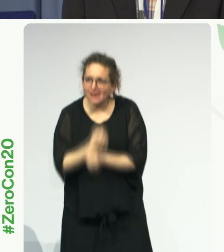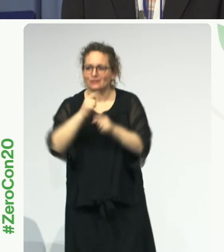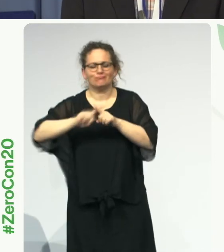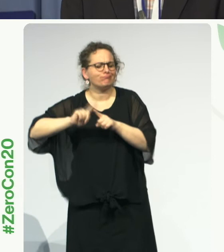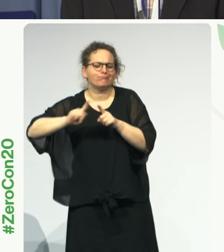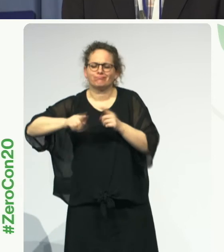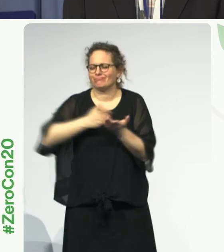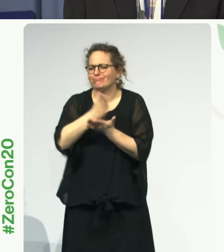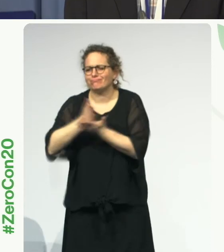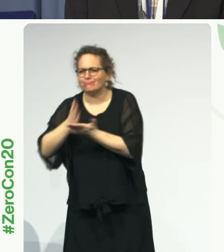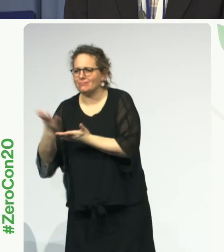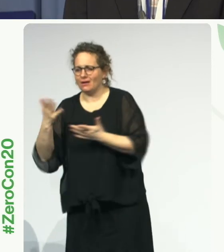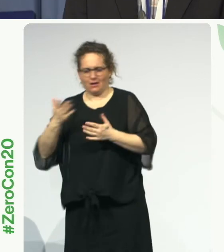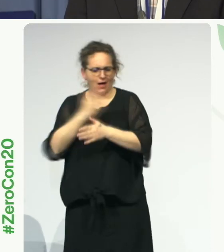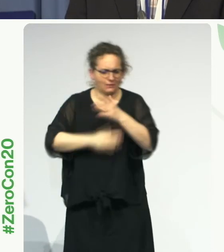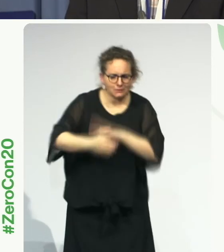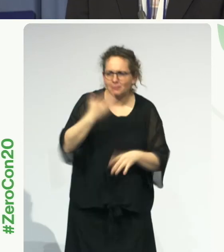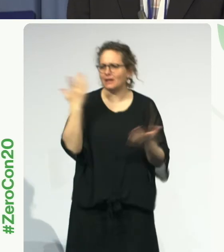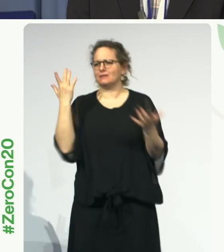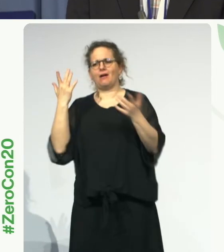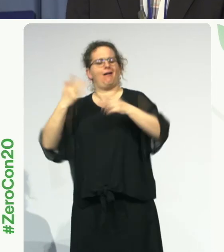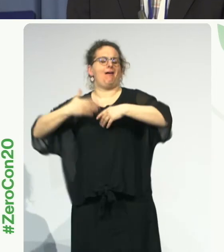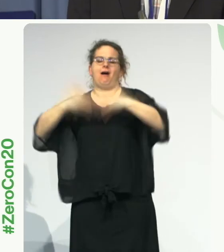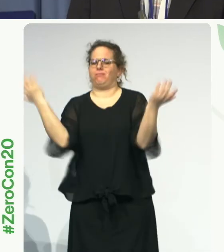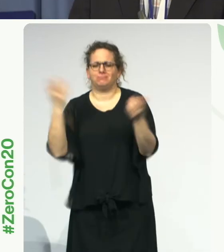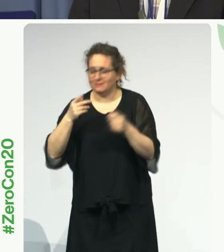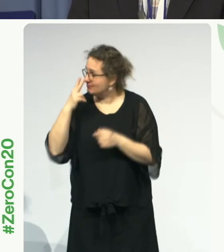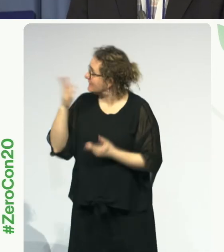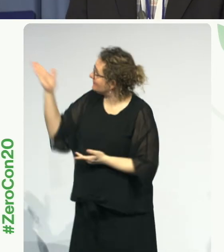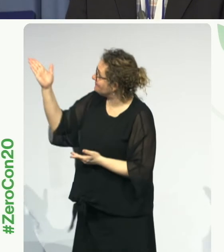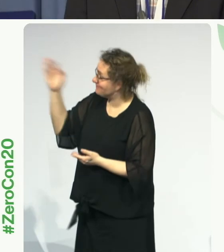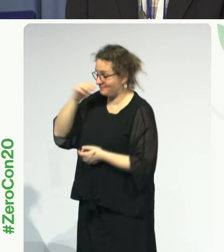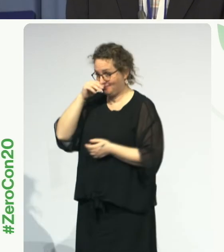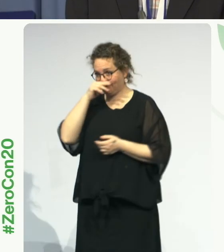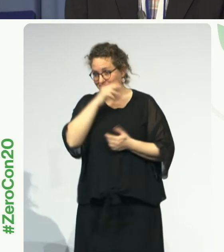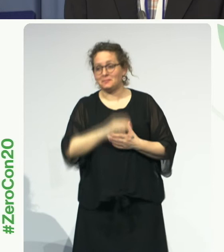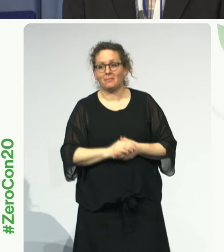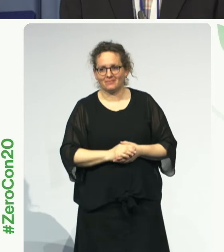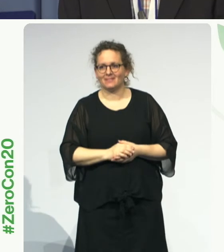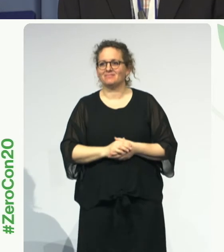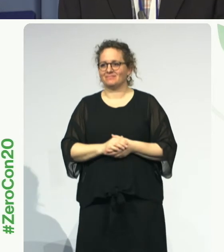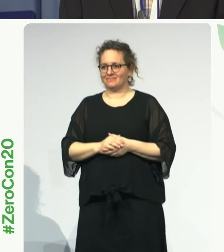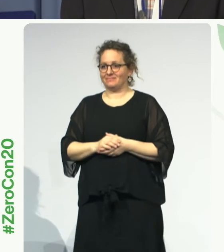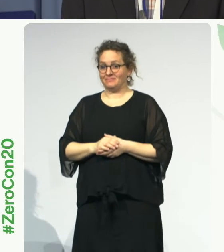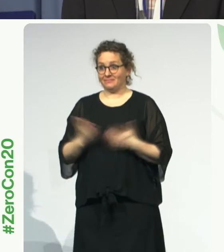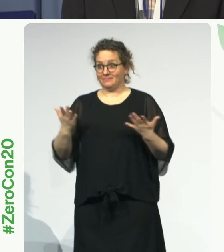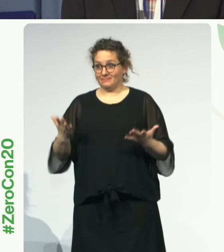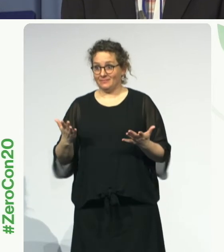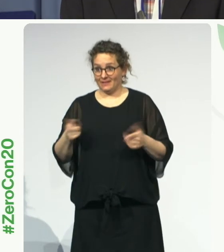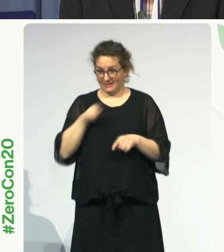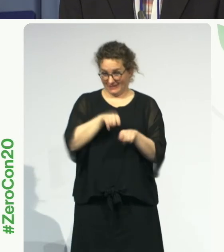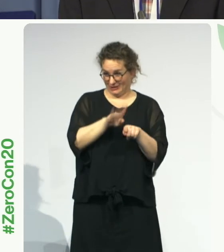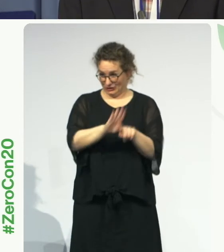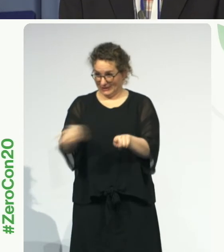to disability and rehabilitation. And now, from these children, we know from